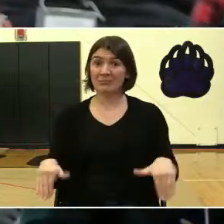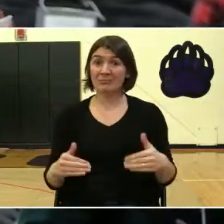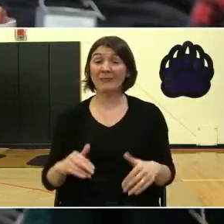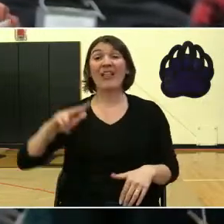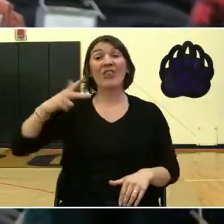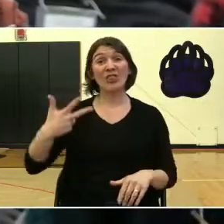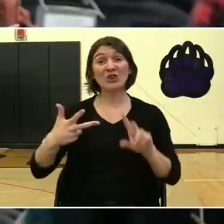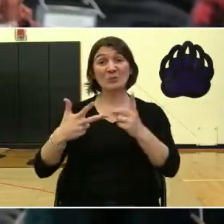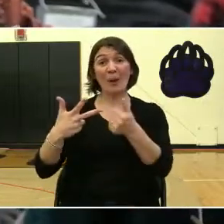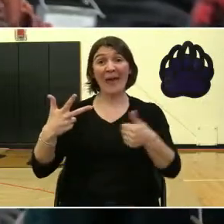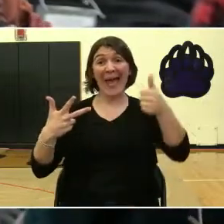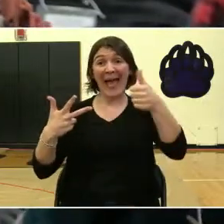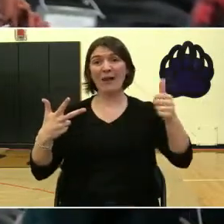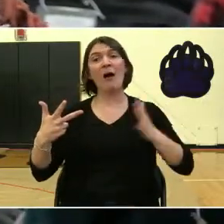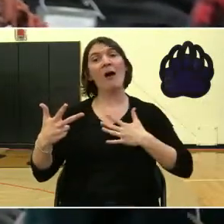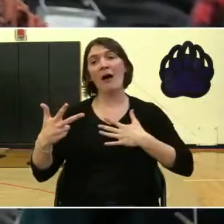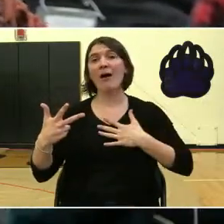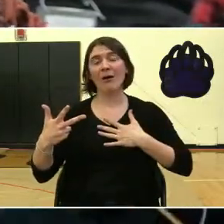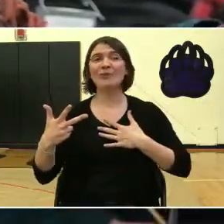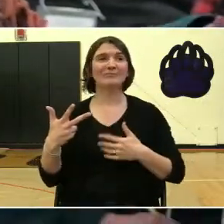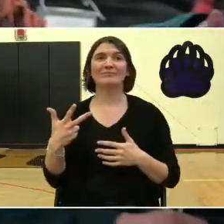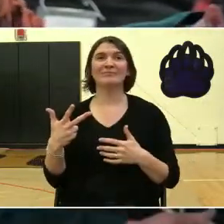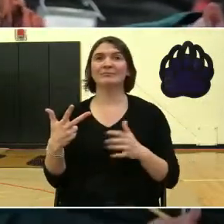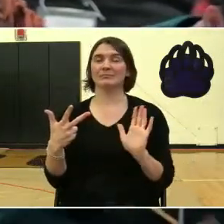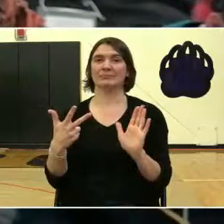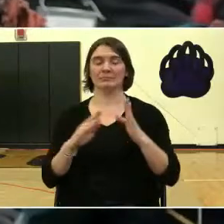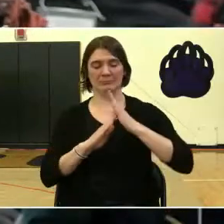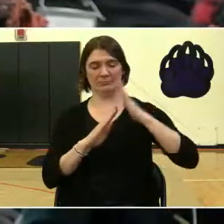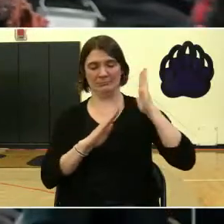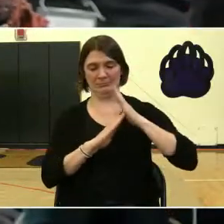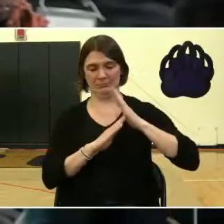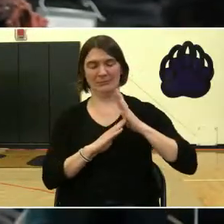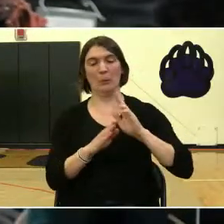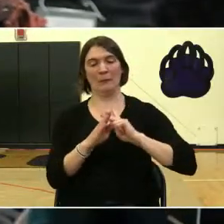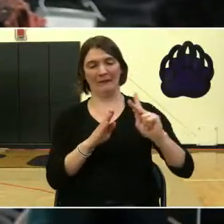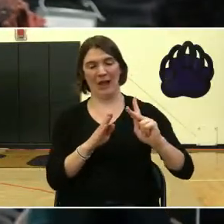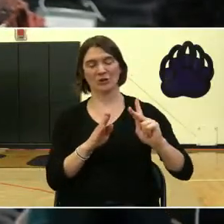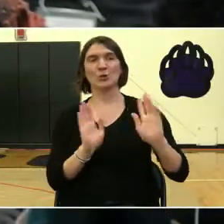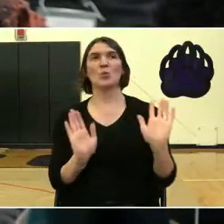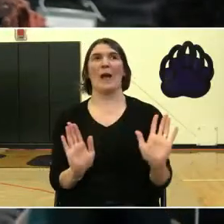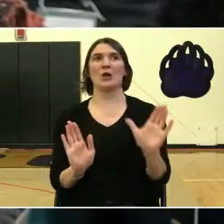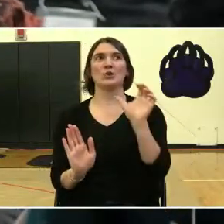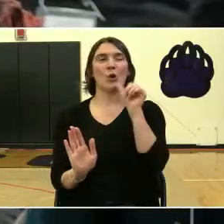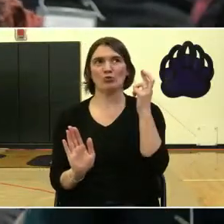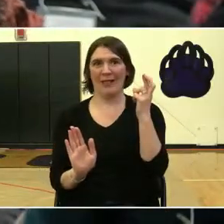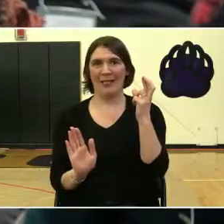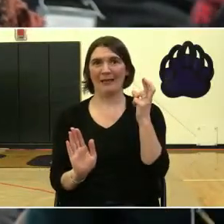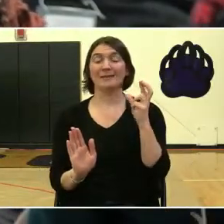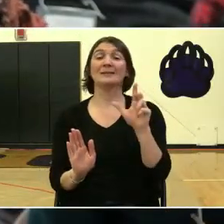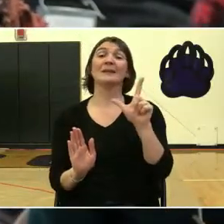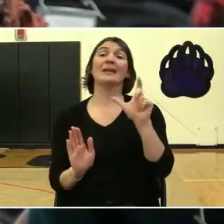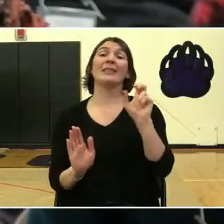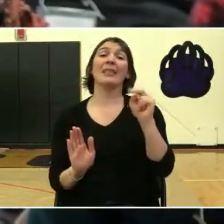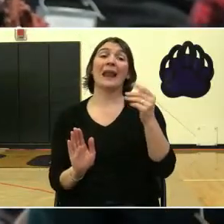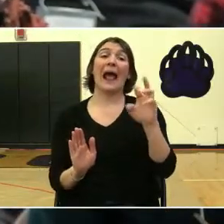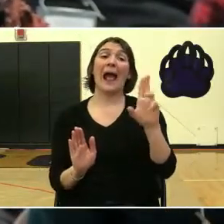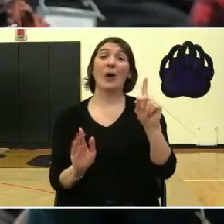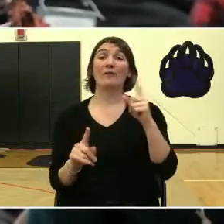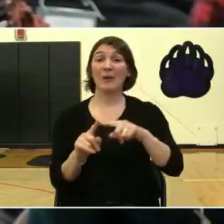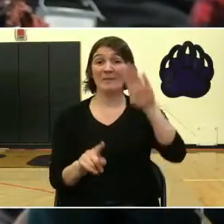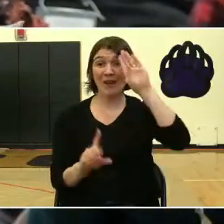the third department head I want to call out who's just utterly stellar and professional and I don't think we could replace is len Howard of the fire